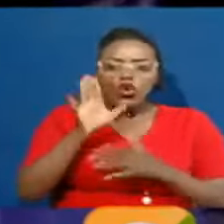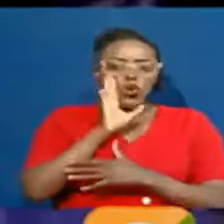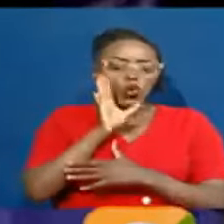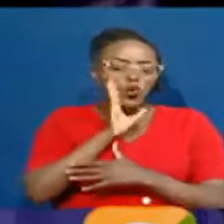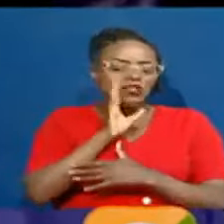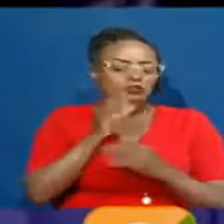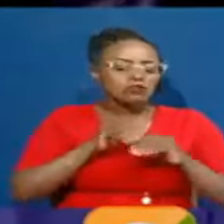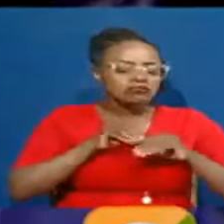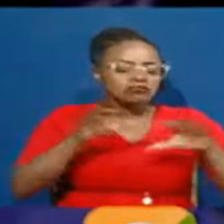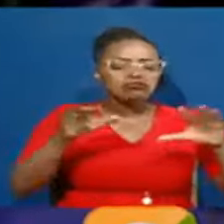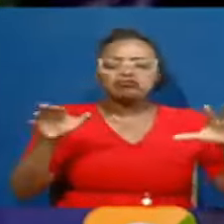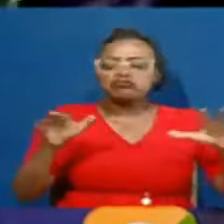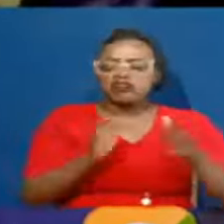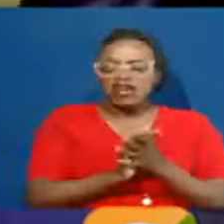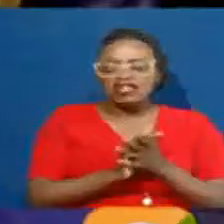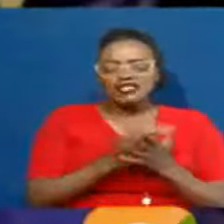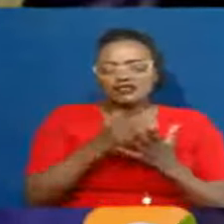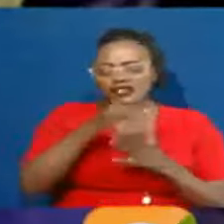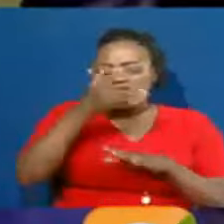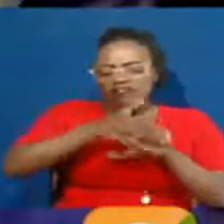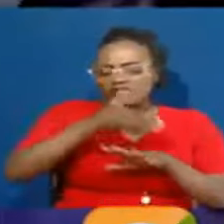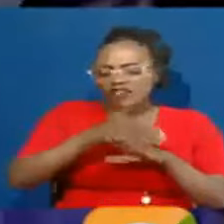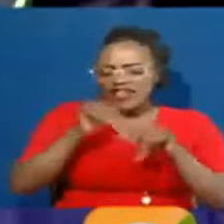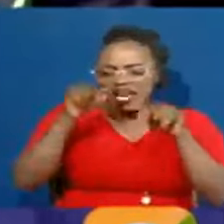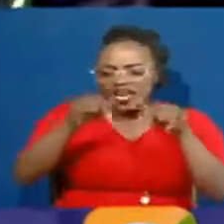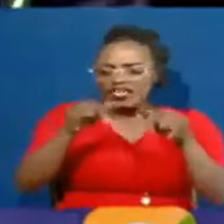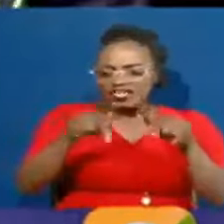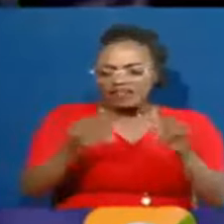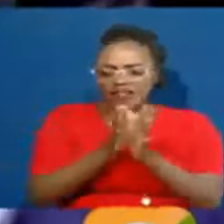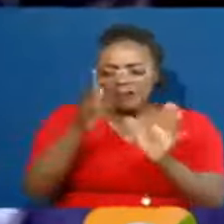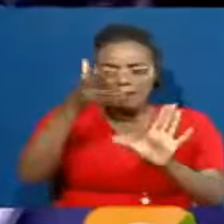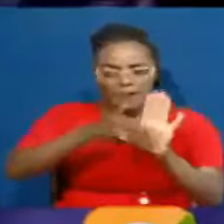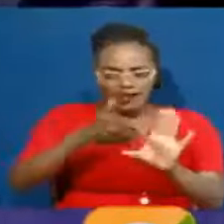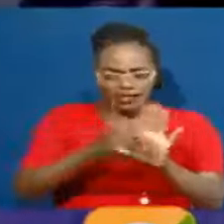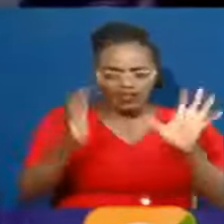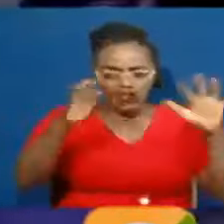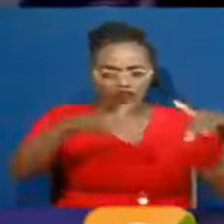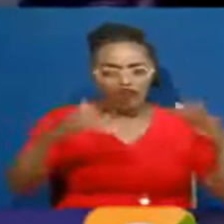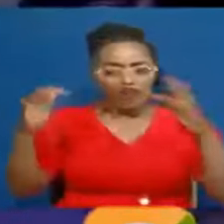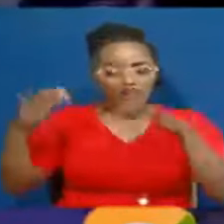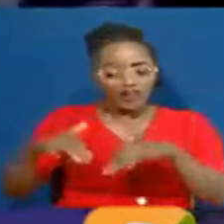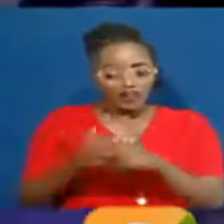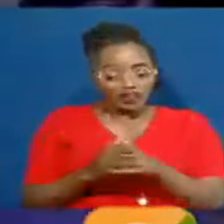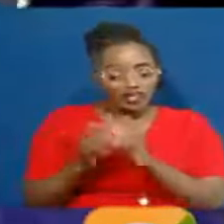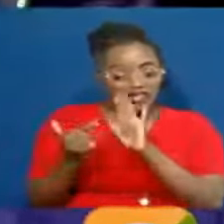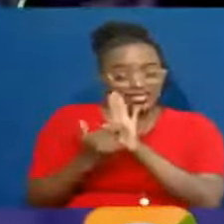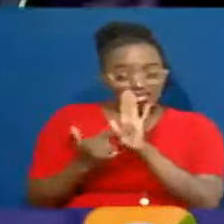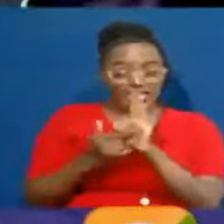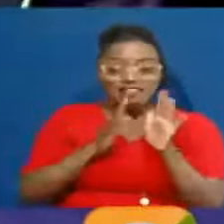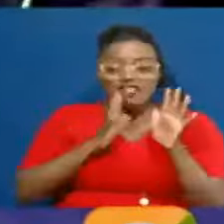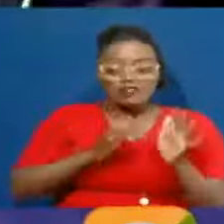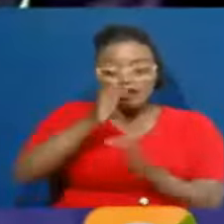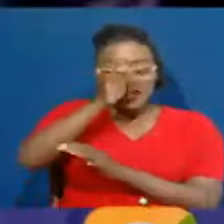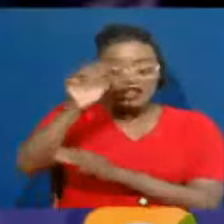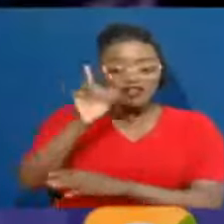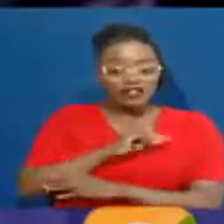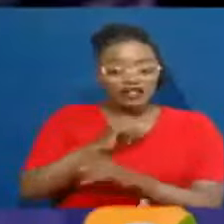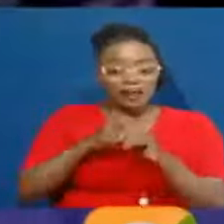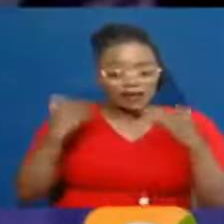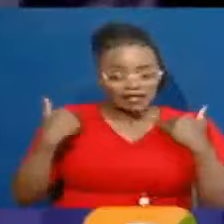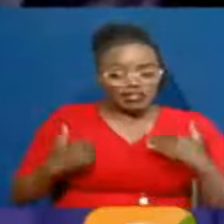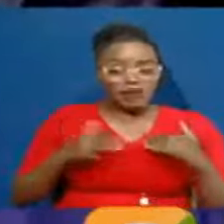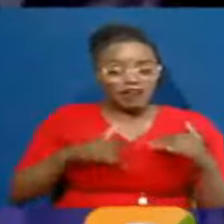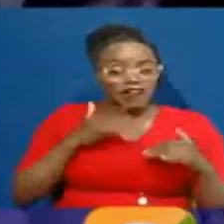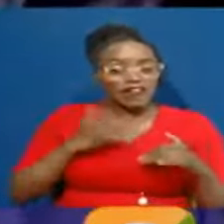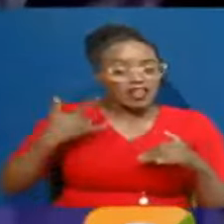and gossips and allegations in the public participation forums. And that the speaker ignored. But I still